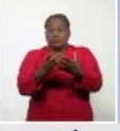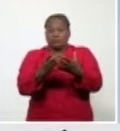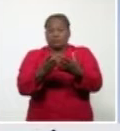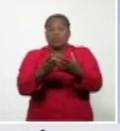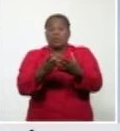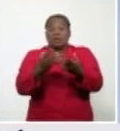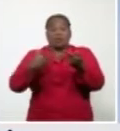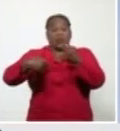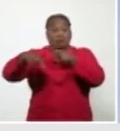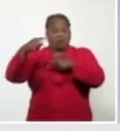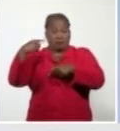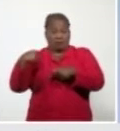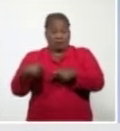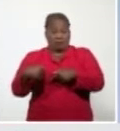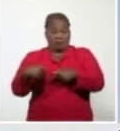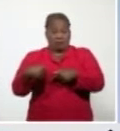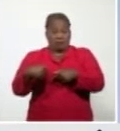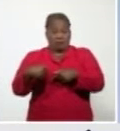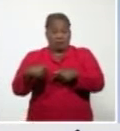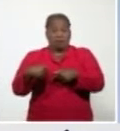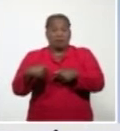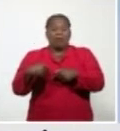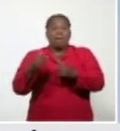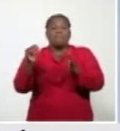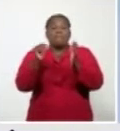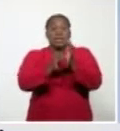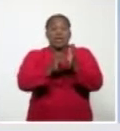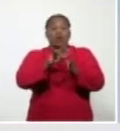And yesterday, there were